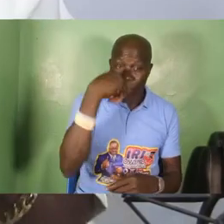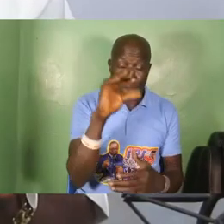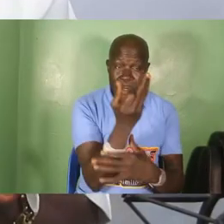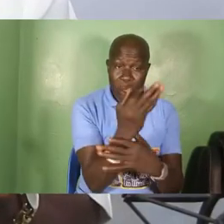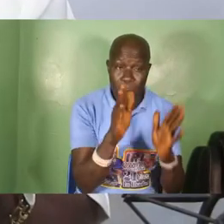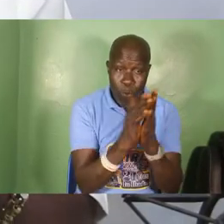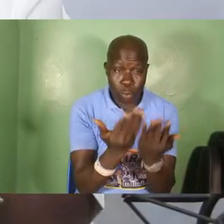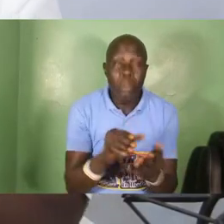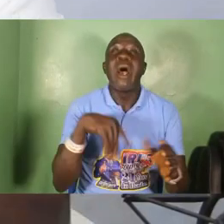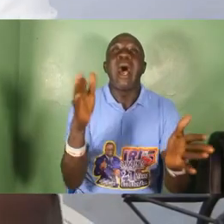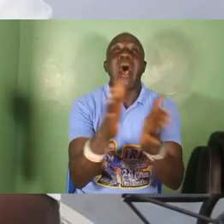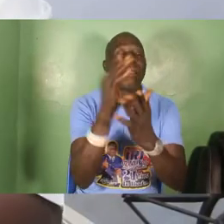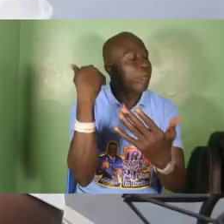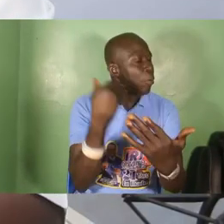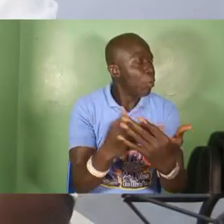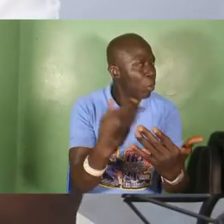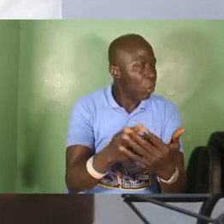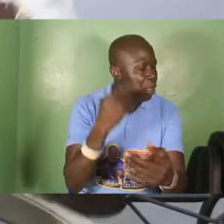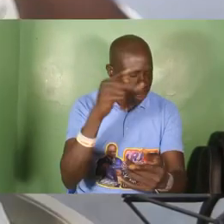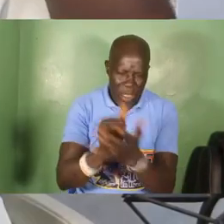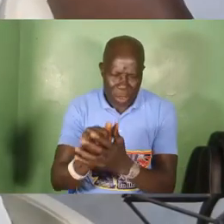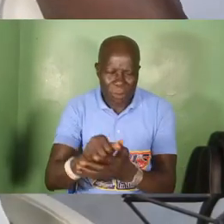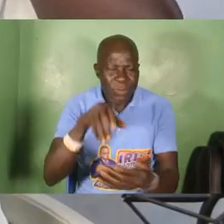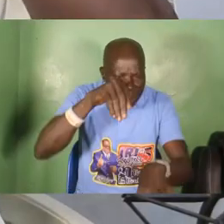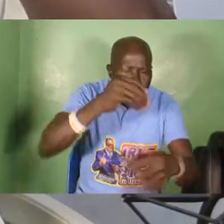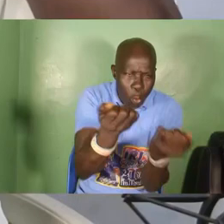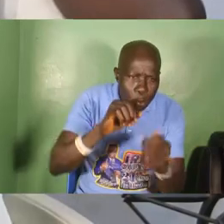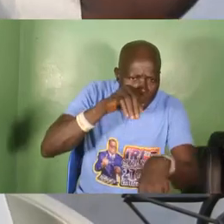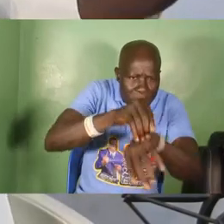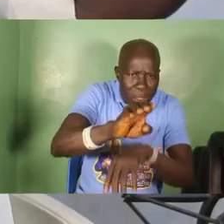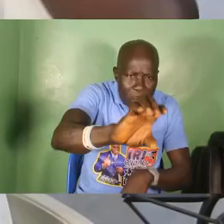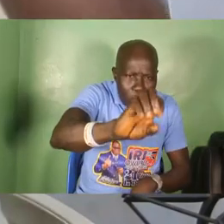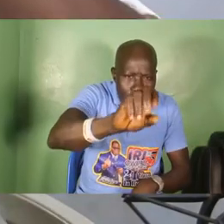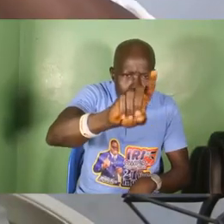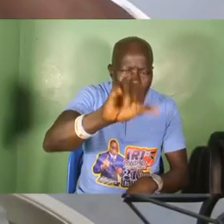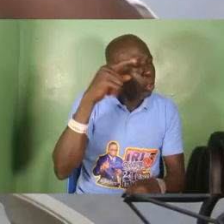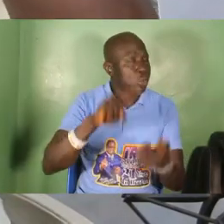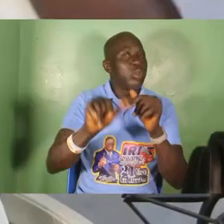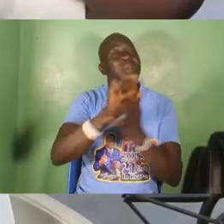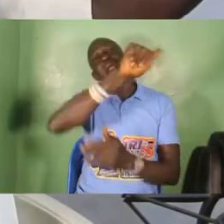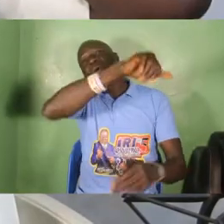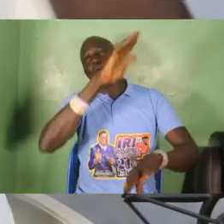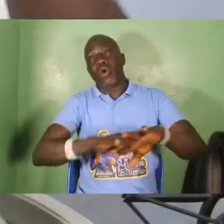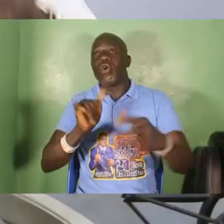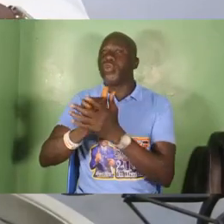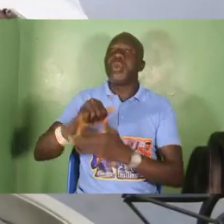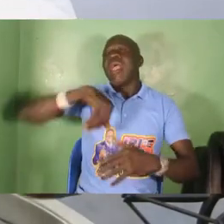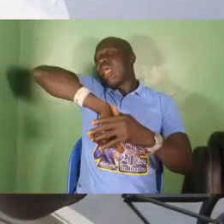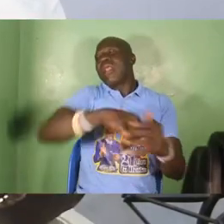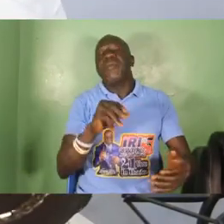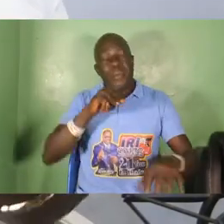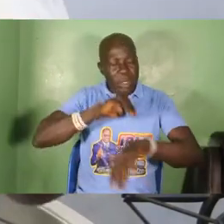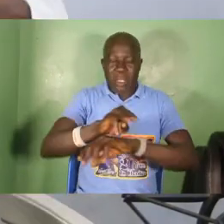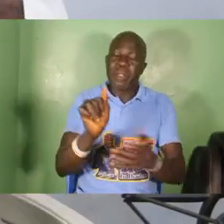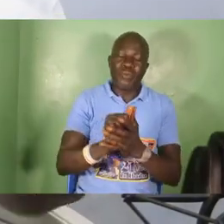ko mo wo da ask for money e wo code kan da look at the code abi kan pe e or somebody call anybody ba ti pe e pe anybody give your call that message